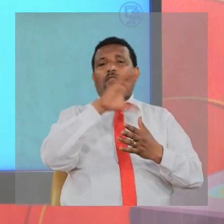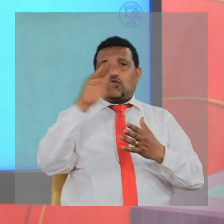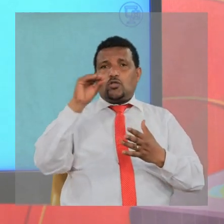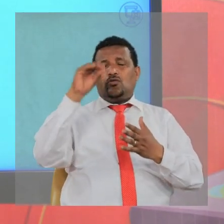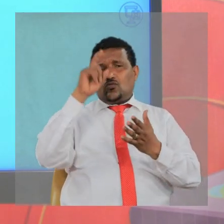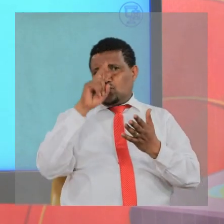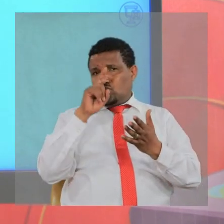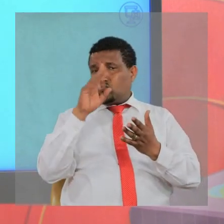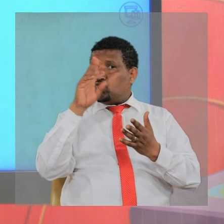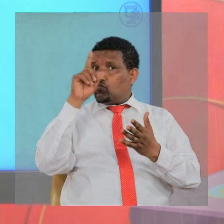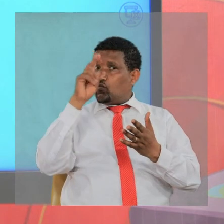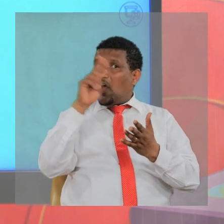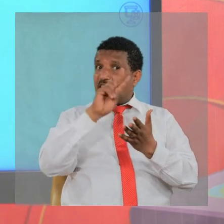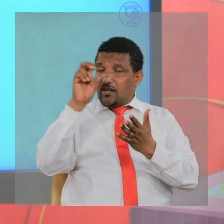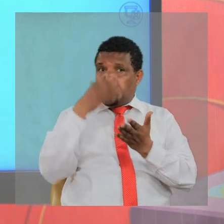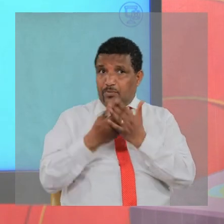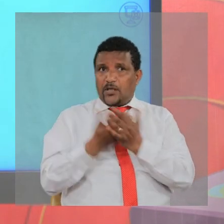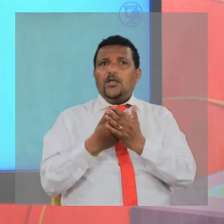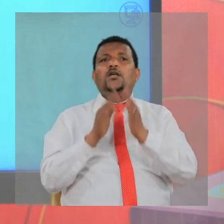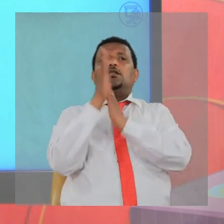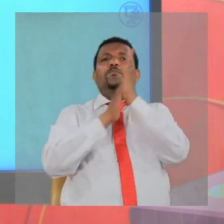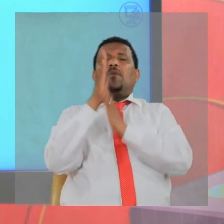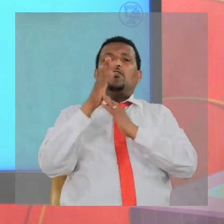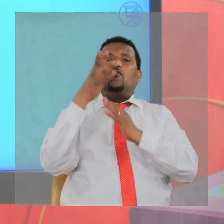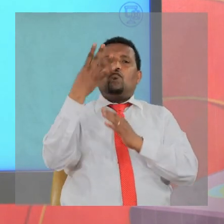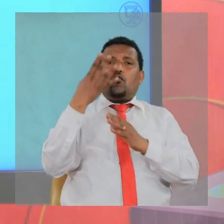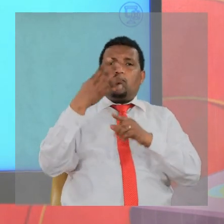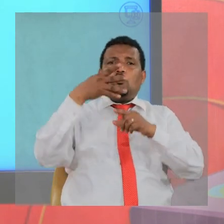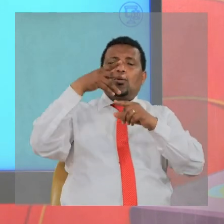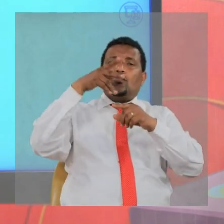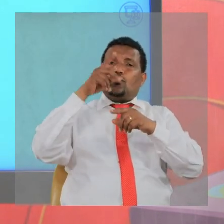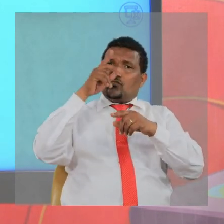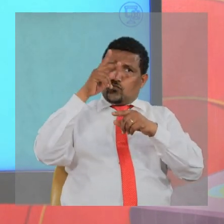demand for good X increased from 2 kg to 4